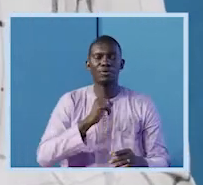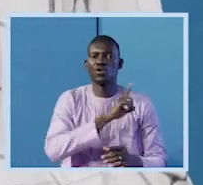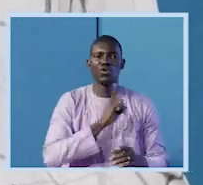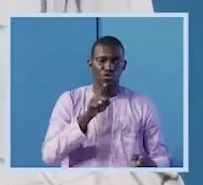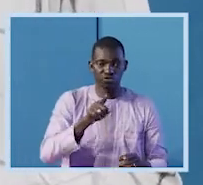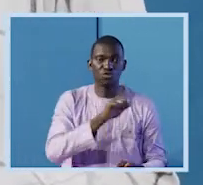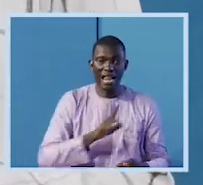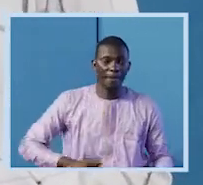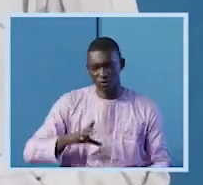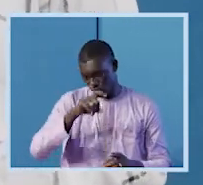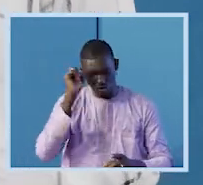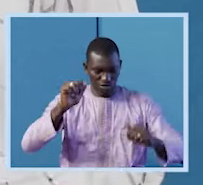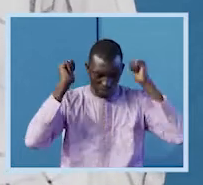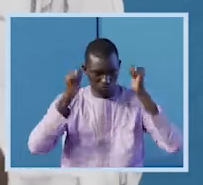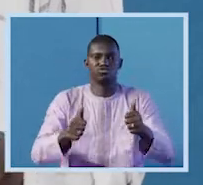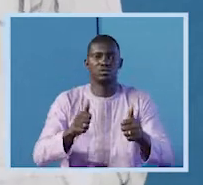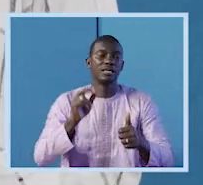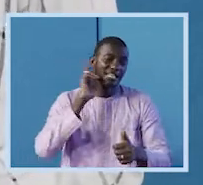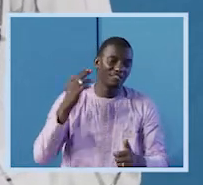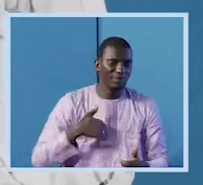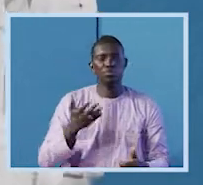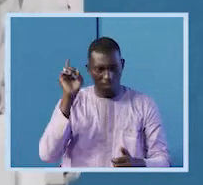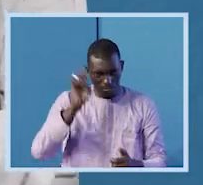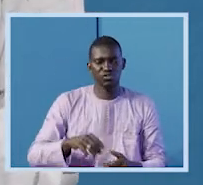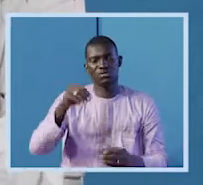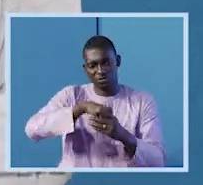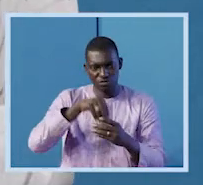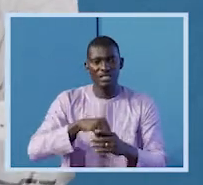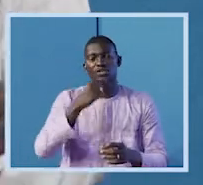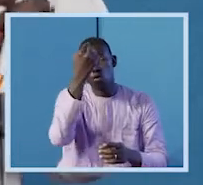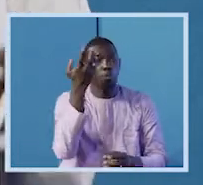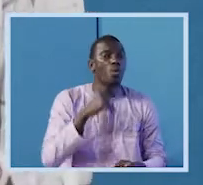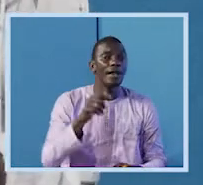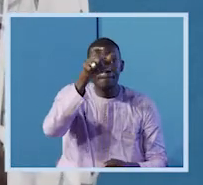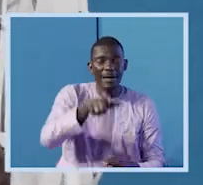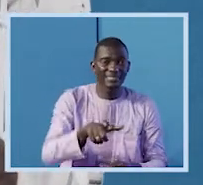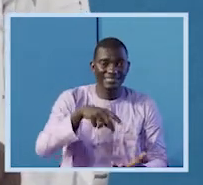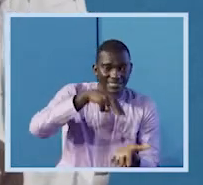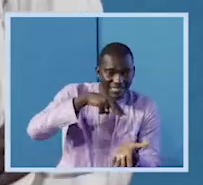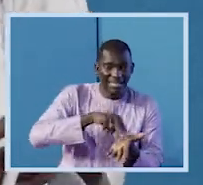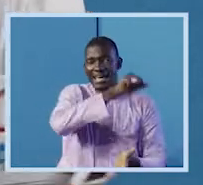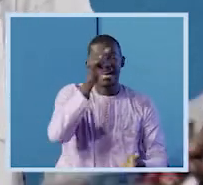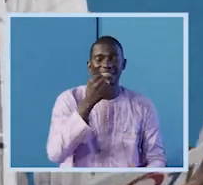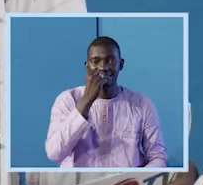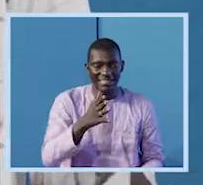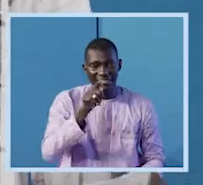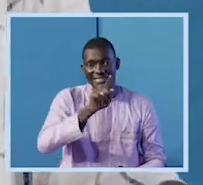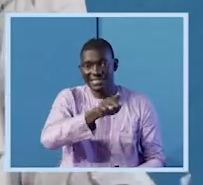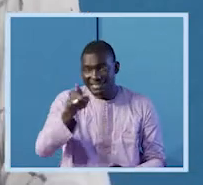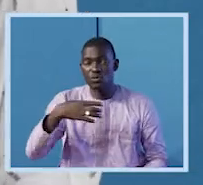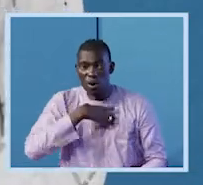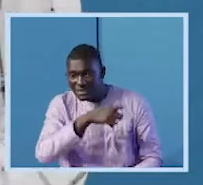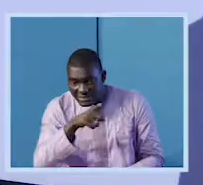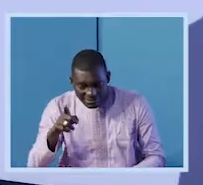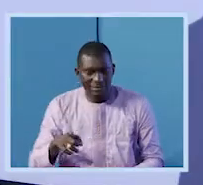doing extremely well. Deaf people need to be inclusive, and it's Definitely. only when somebody stands up and say that this is what we need to do, then it